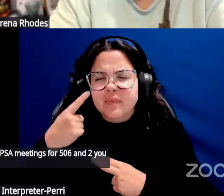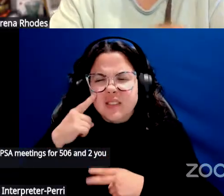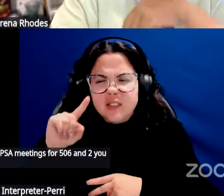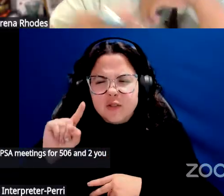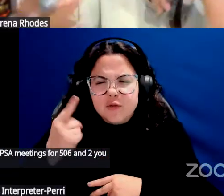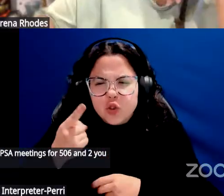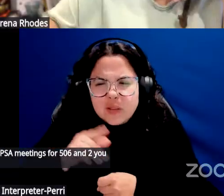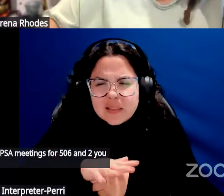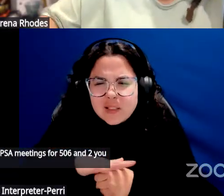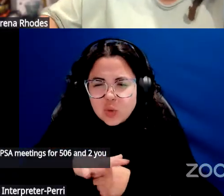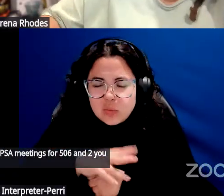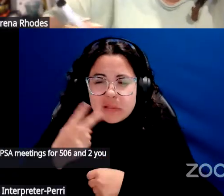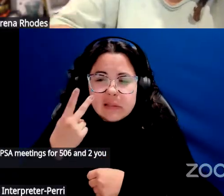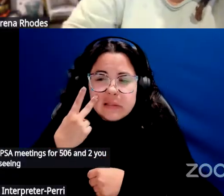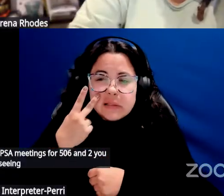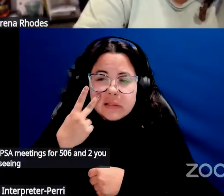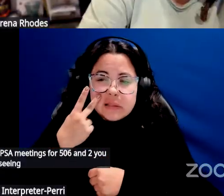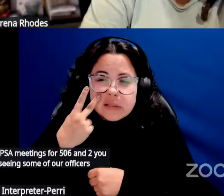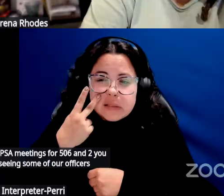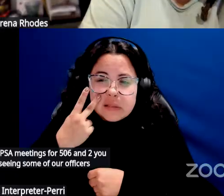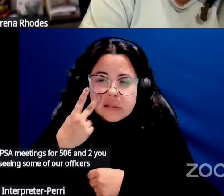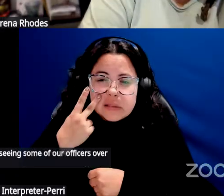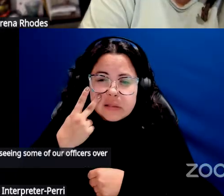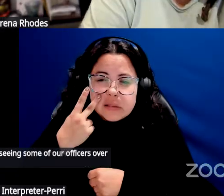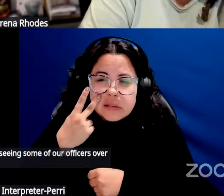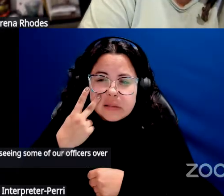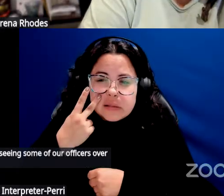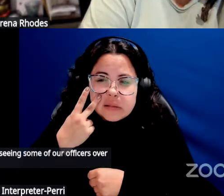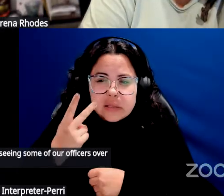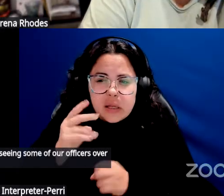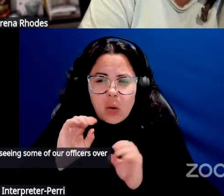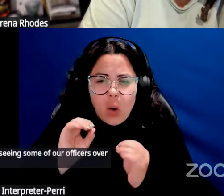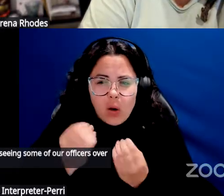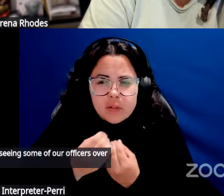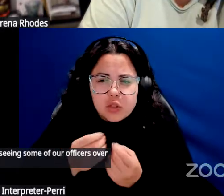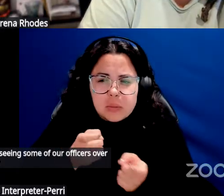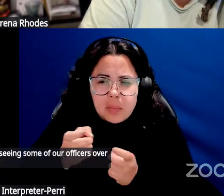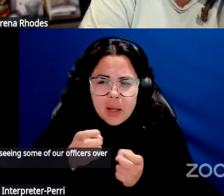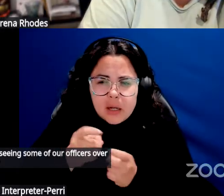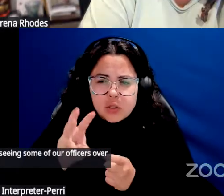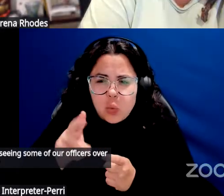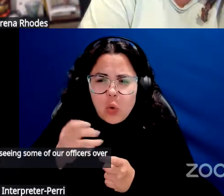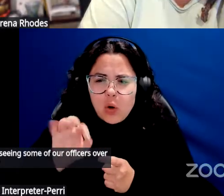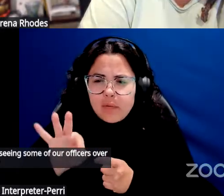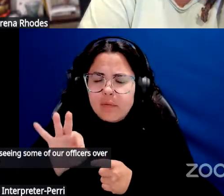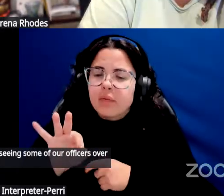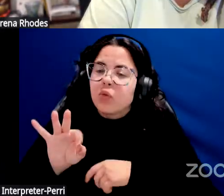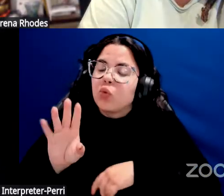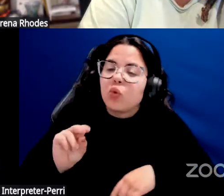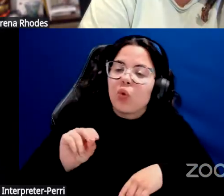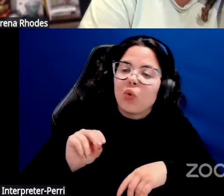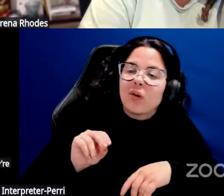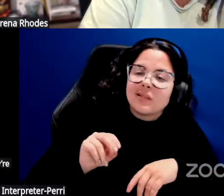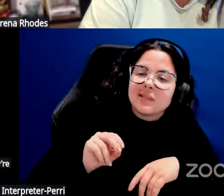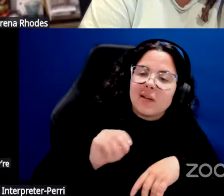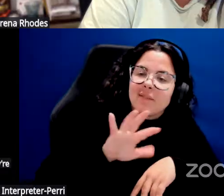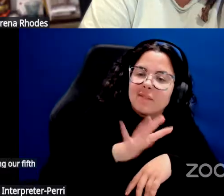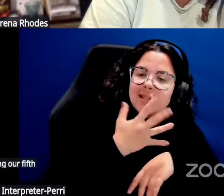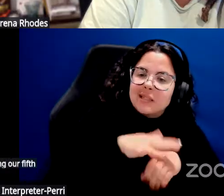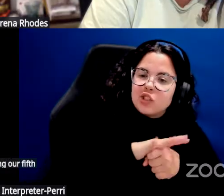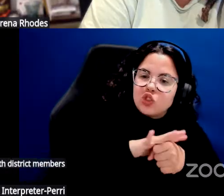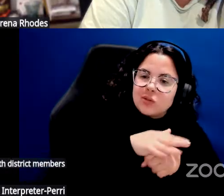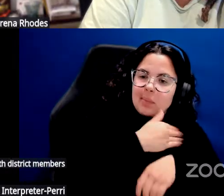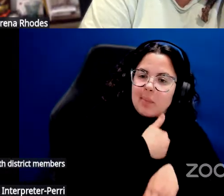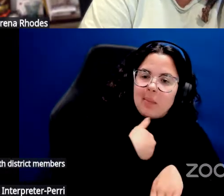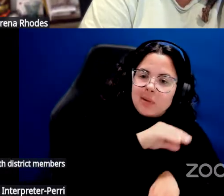district is seeing some of our officers over there to manage the war. Is that correct? No, so yeah, they're taking our 5th district members and